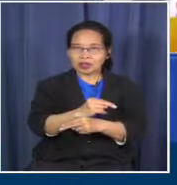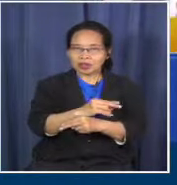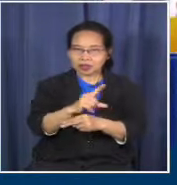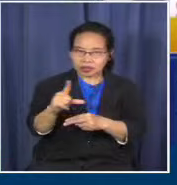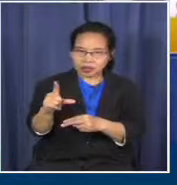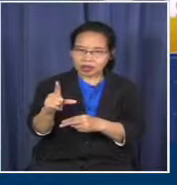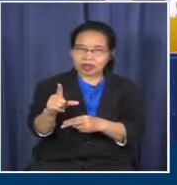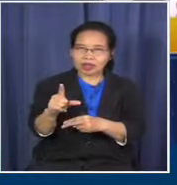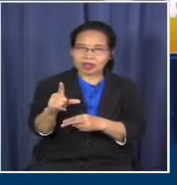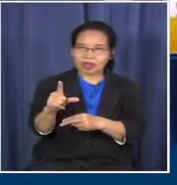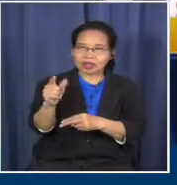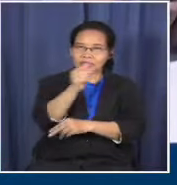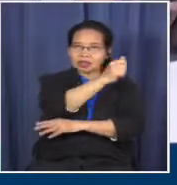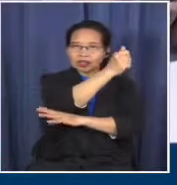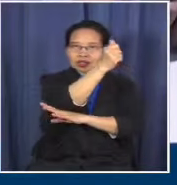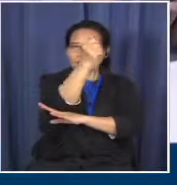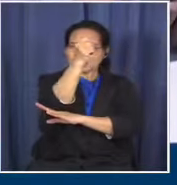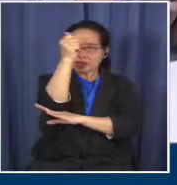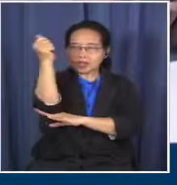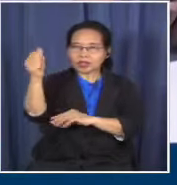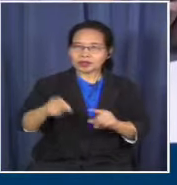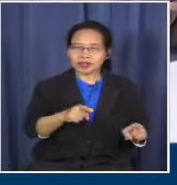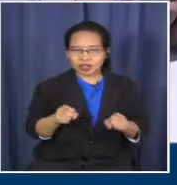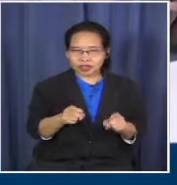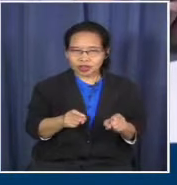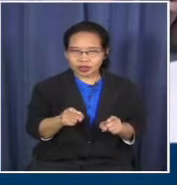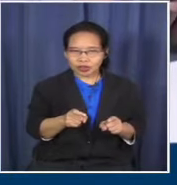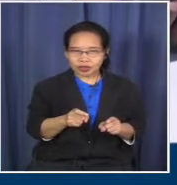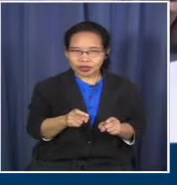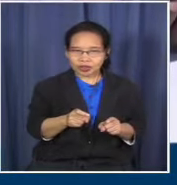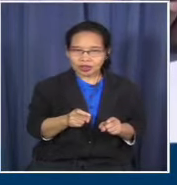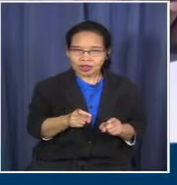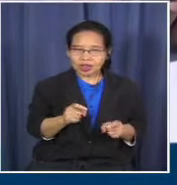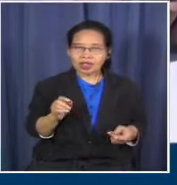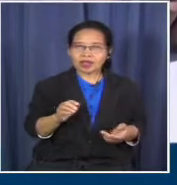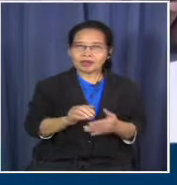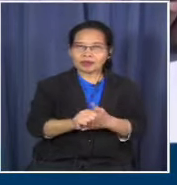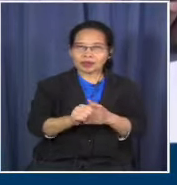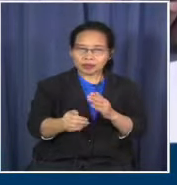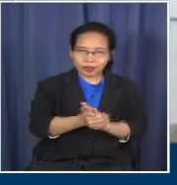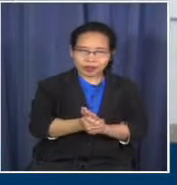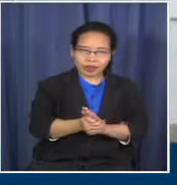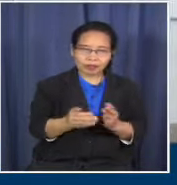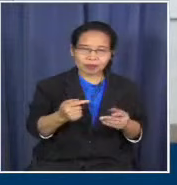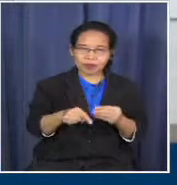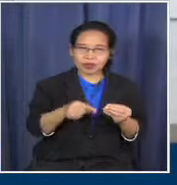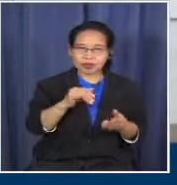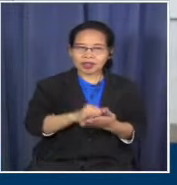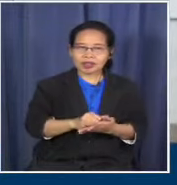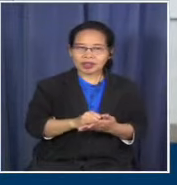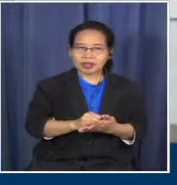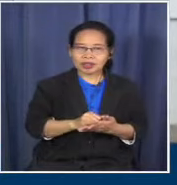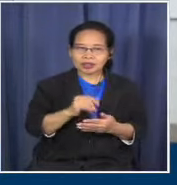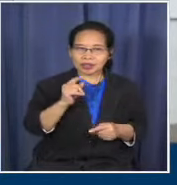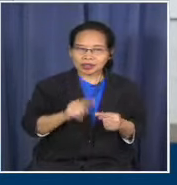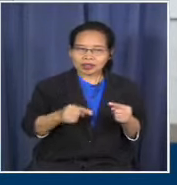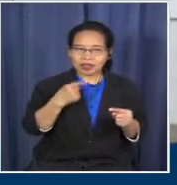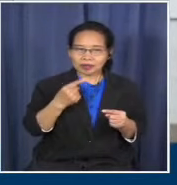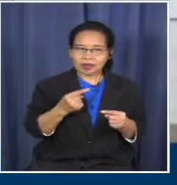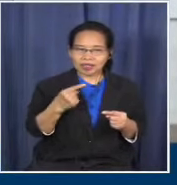And you will see that in accounts or reports of the NASA.